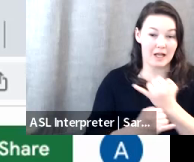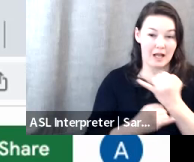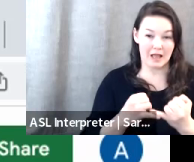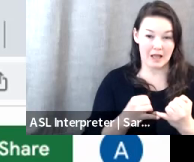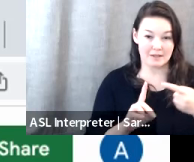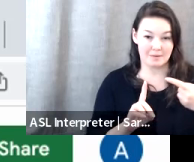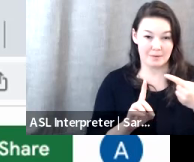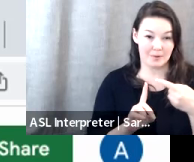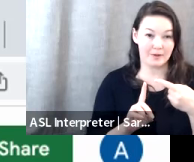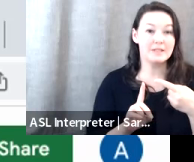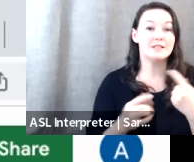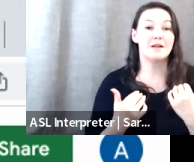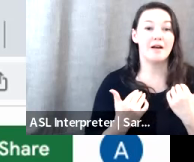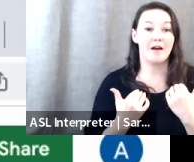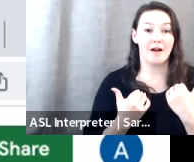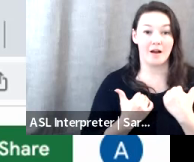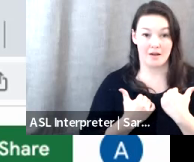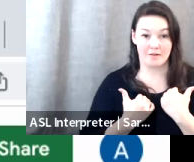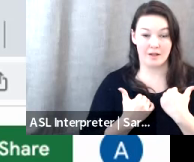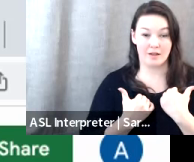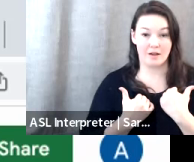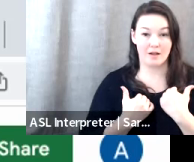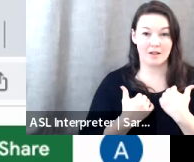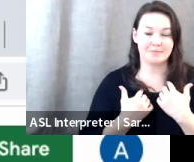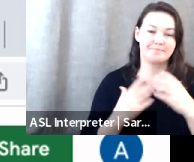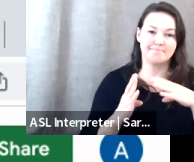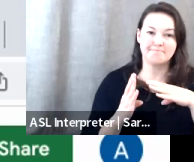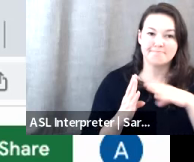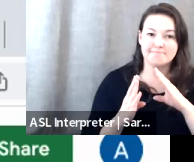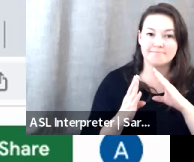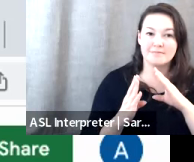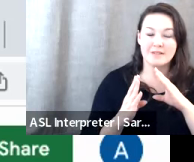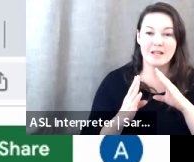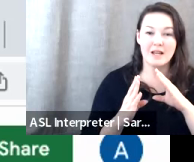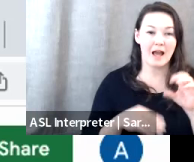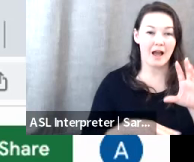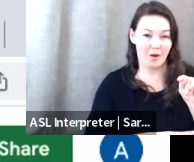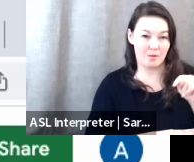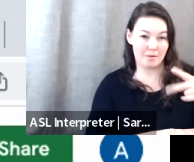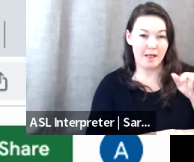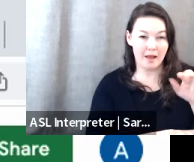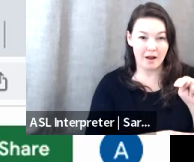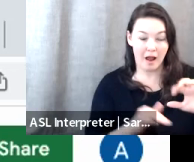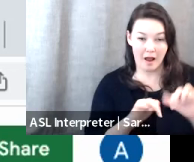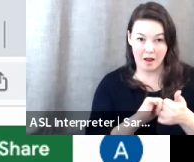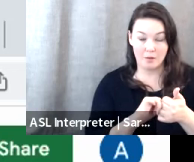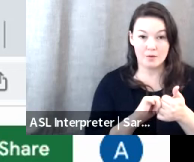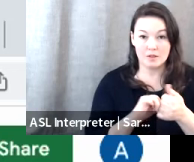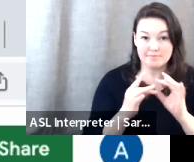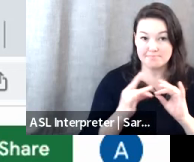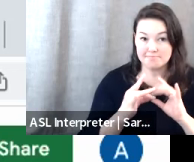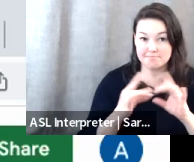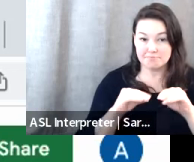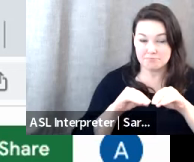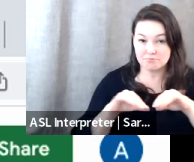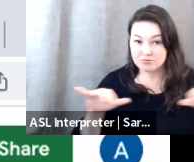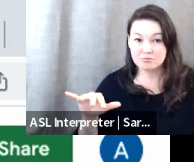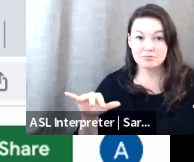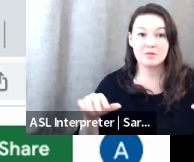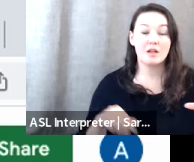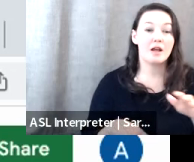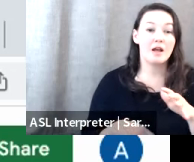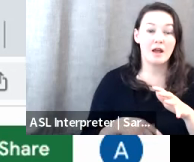is having a strategic out plan to get the word out about any new program or resource that we